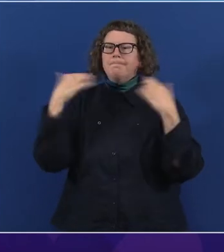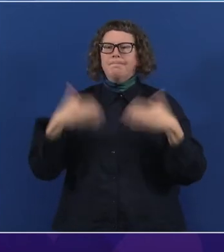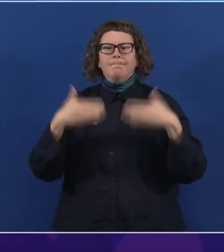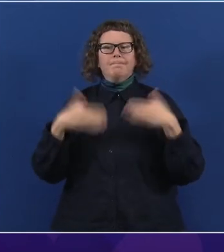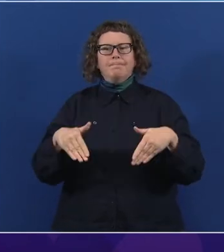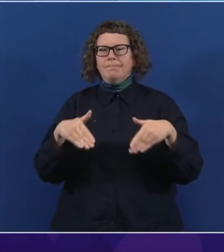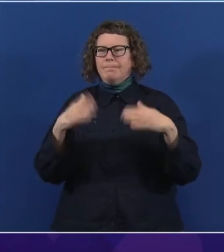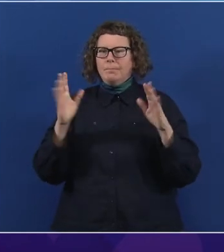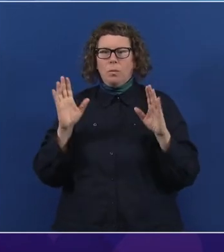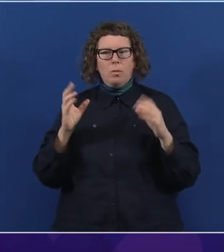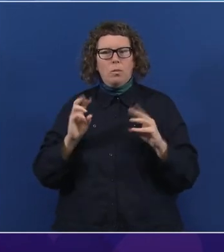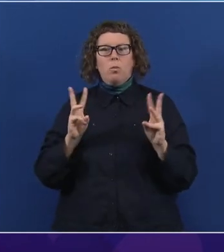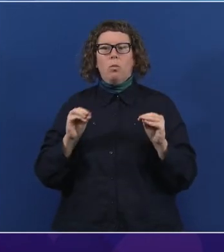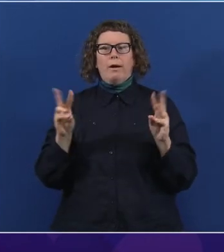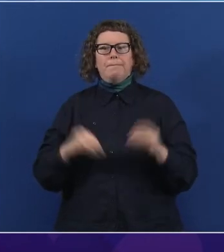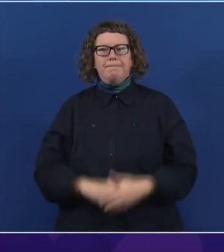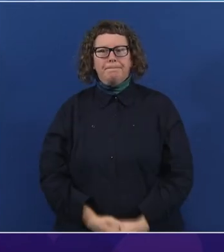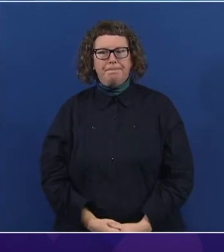incredible.